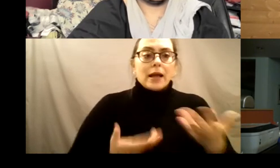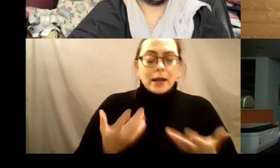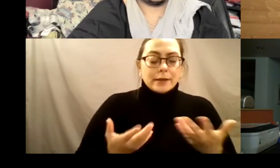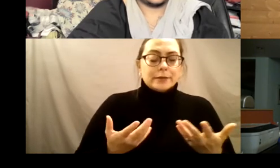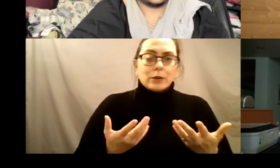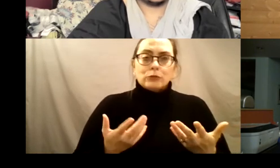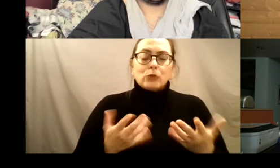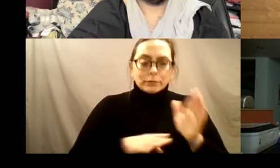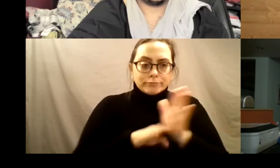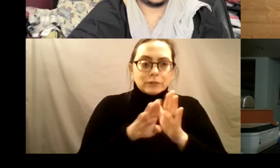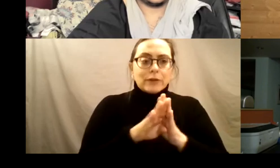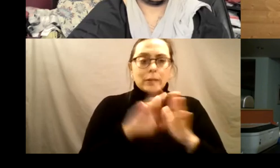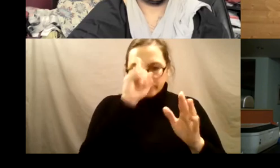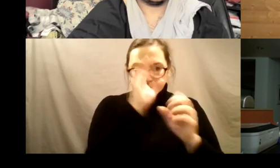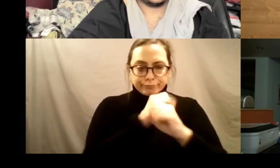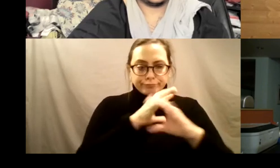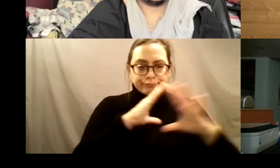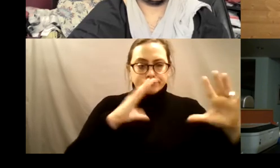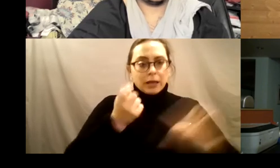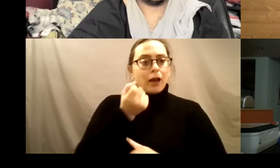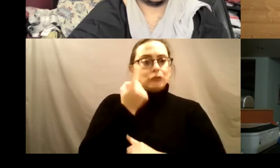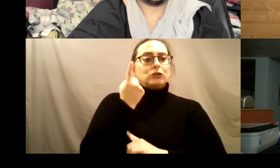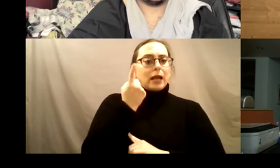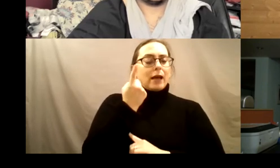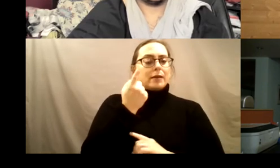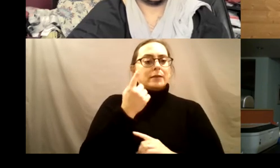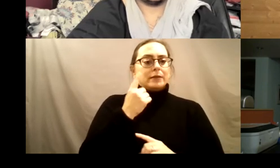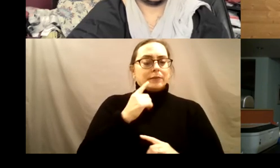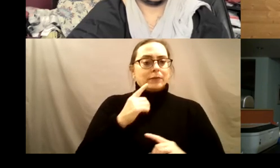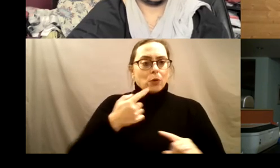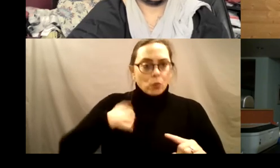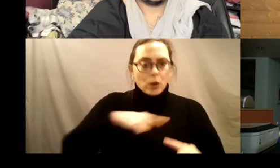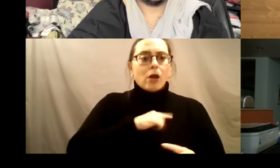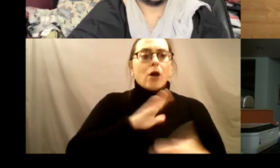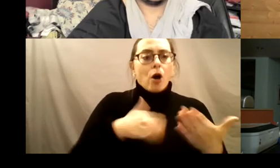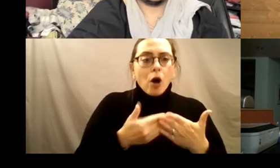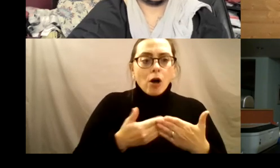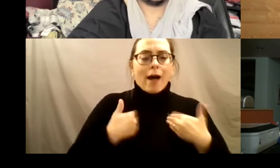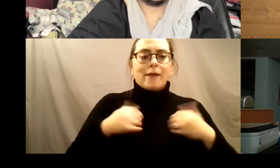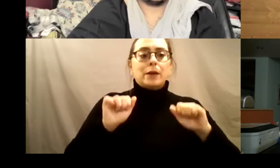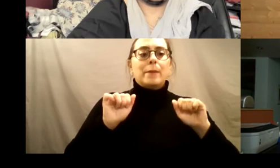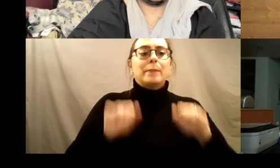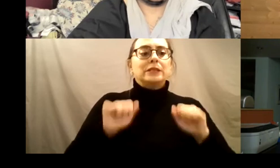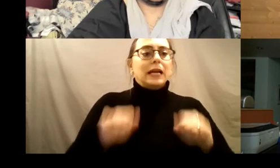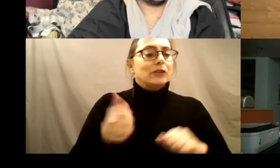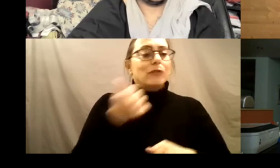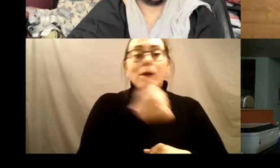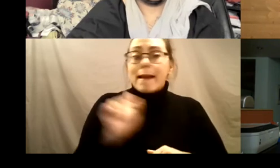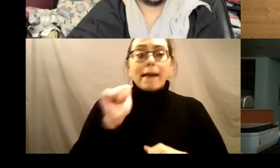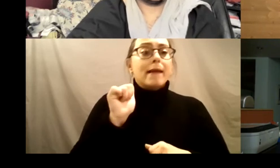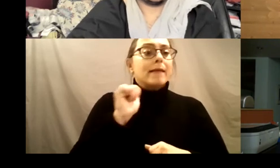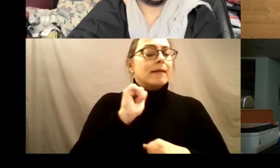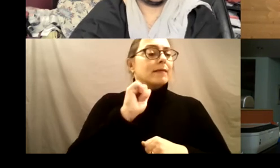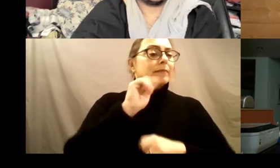understanding of others that you know that we all have the potential for any kind of